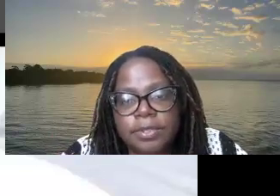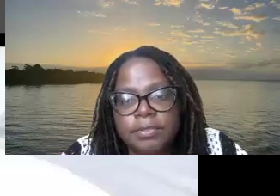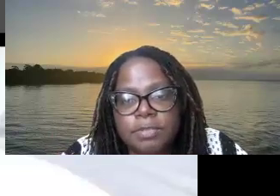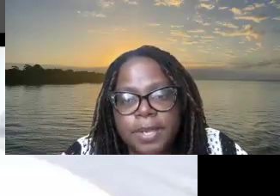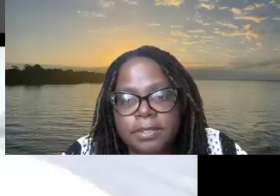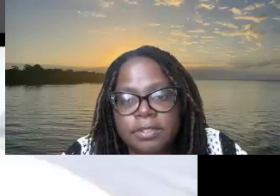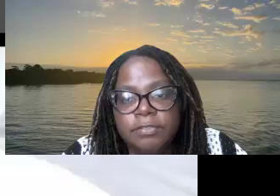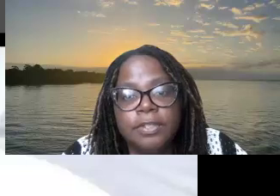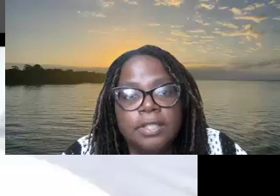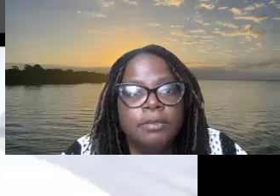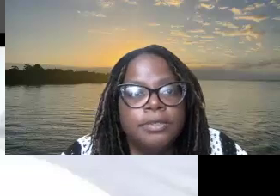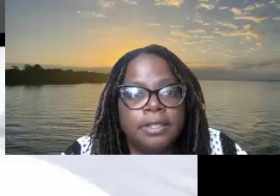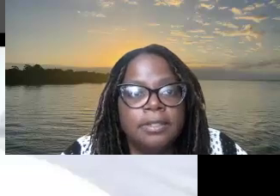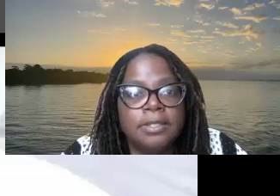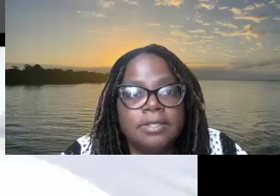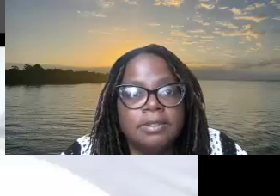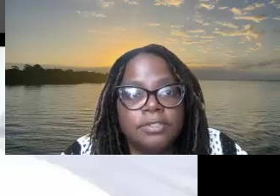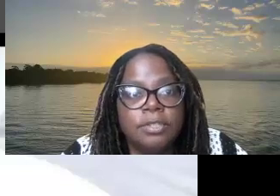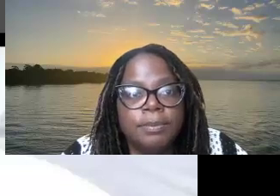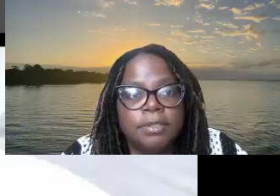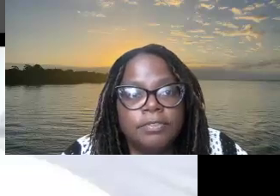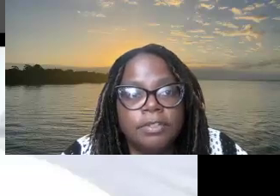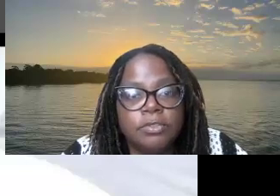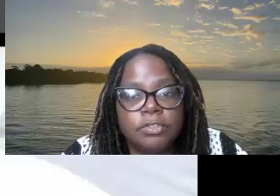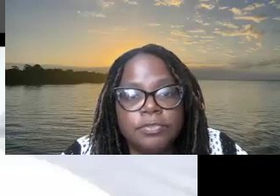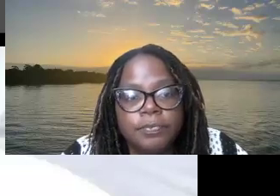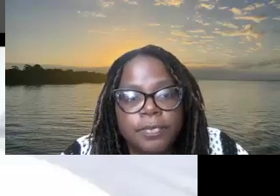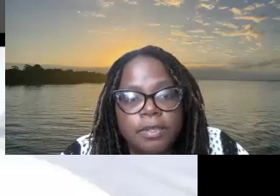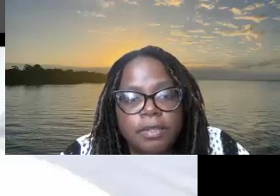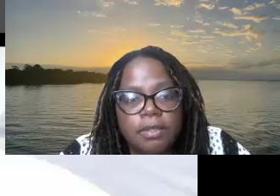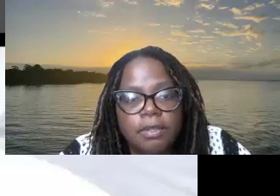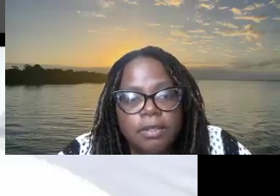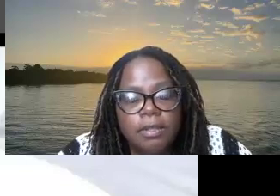also really respecting different healing modalities that show up in different cultures.